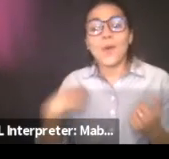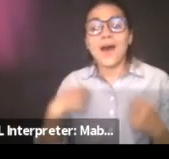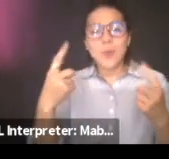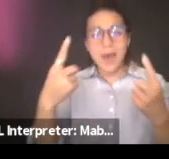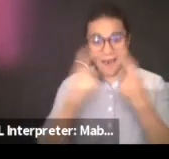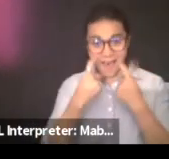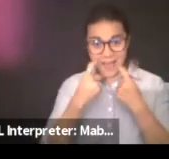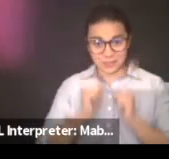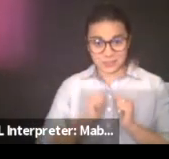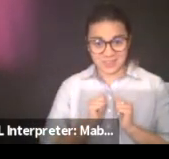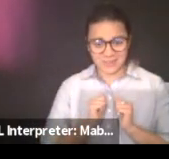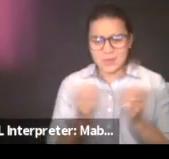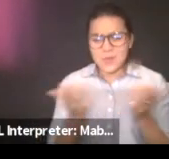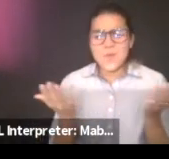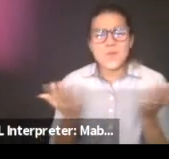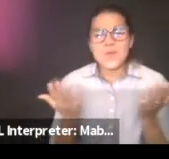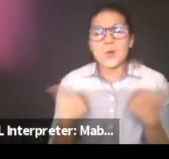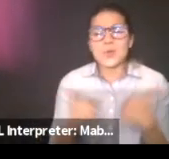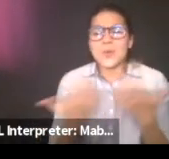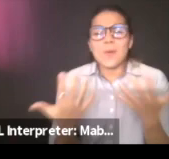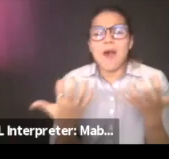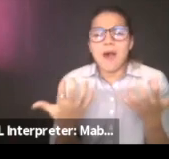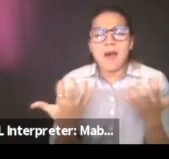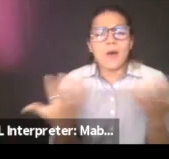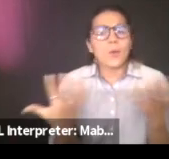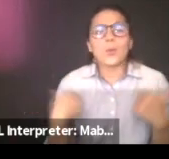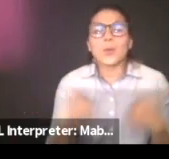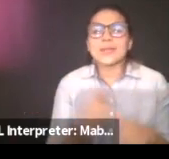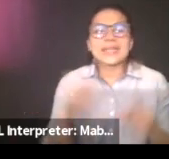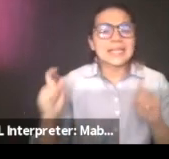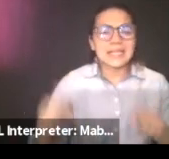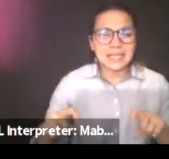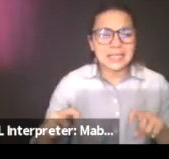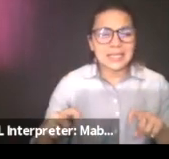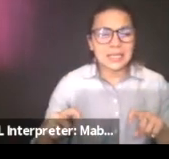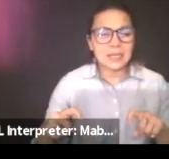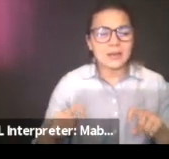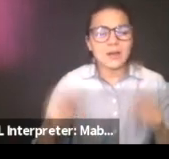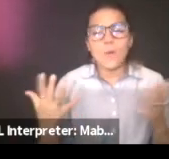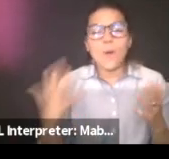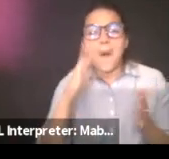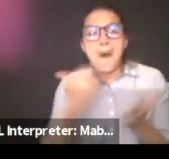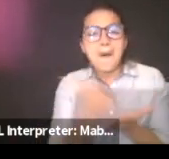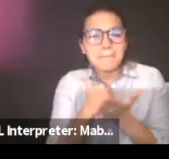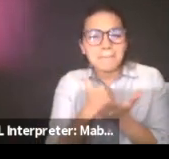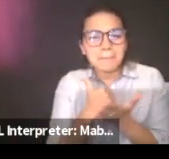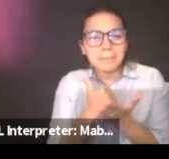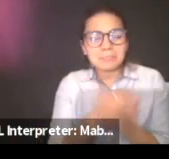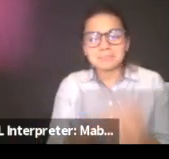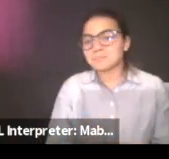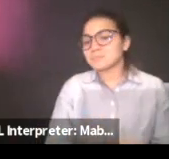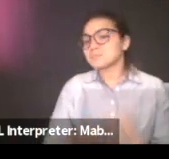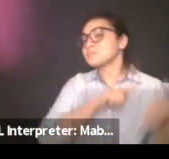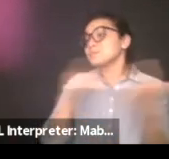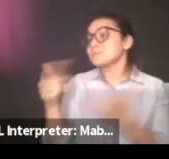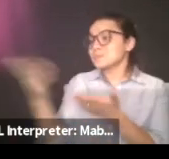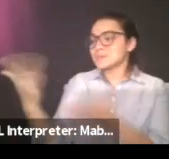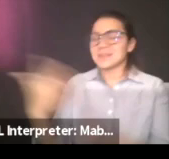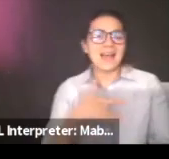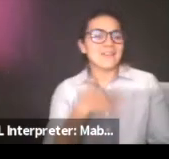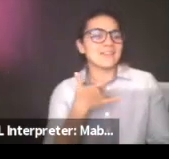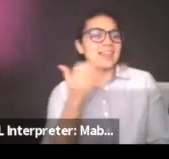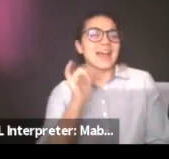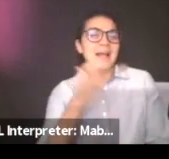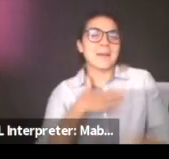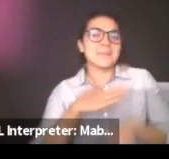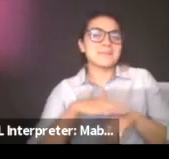too. Alicia, back to you. Thanks. I feel like a newscaster. Back to me. Amita, your